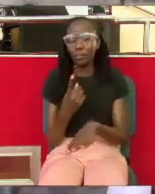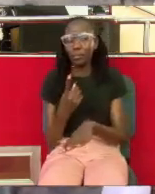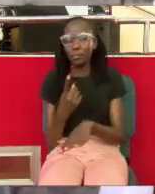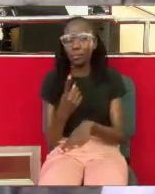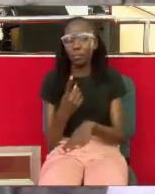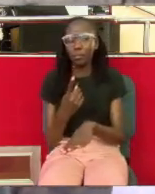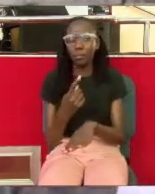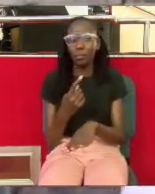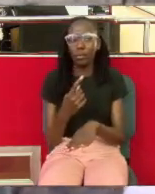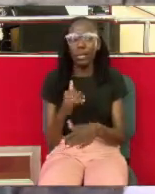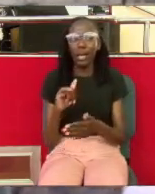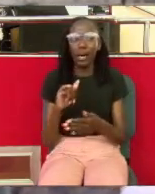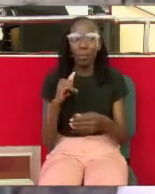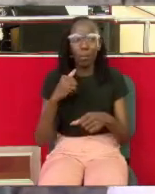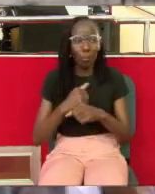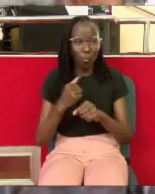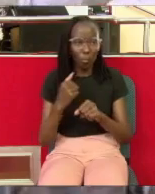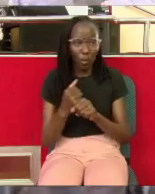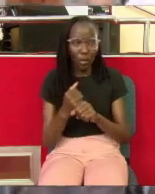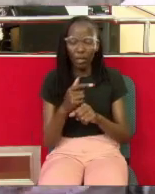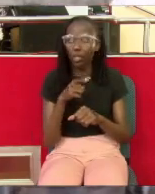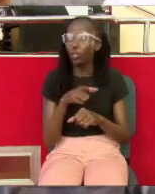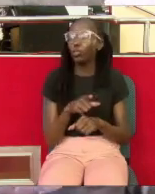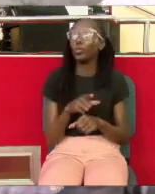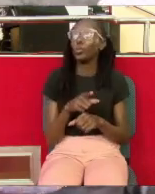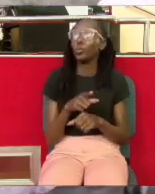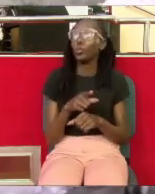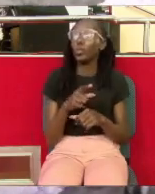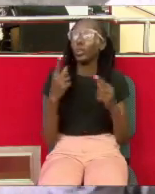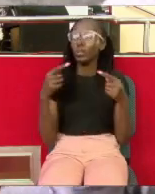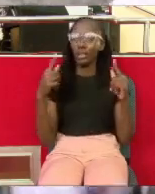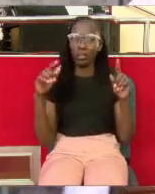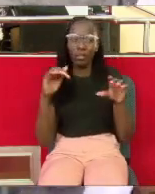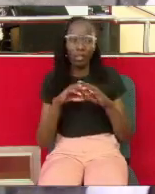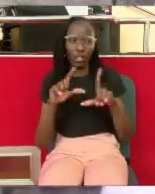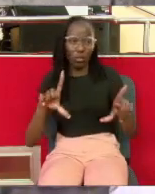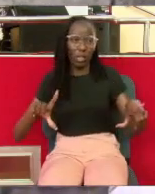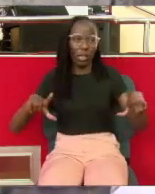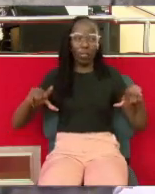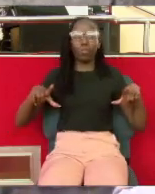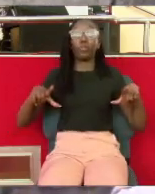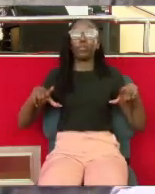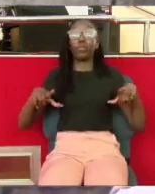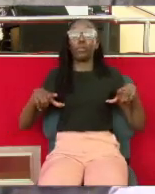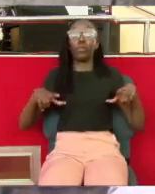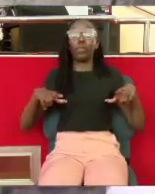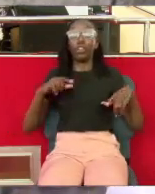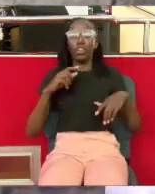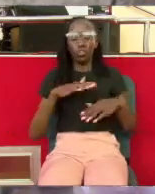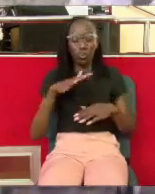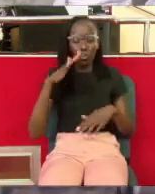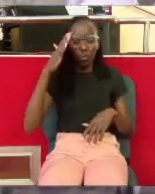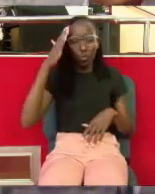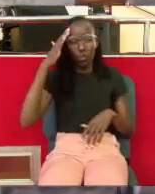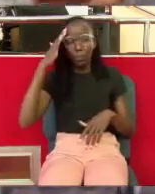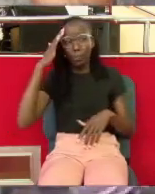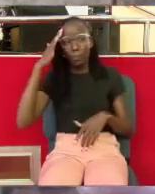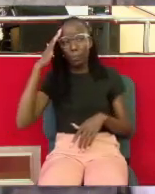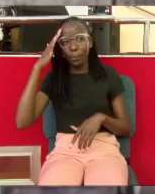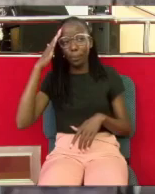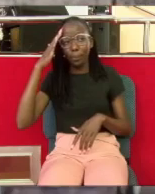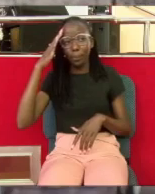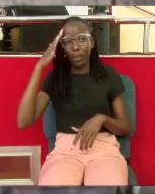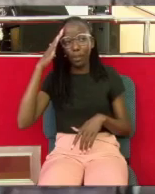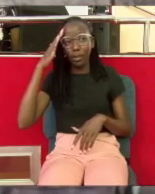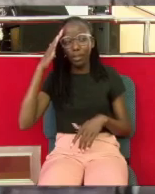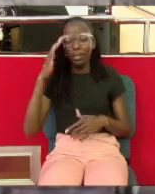as psalmist you say, that I will make you sovereign in my life. Have you considered that